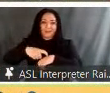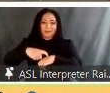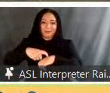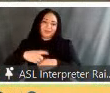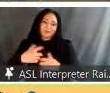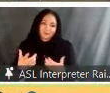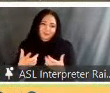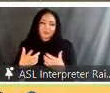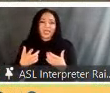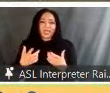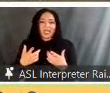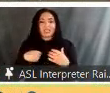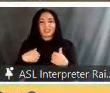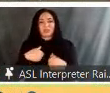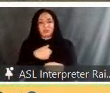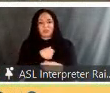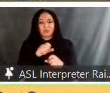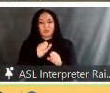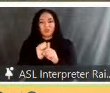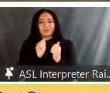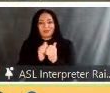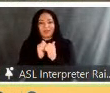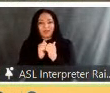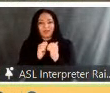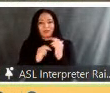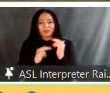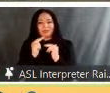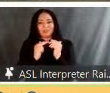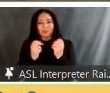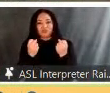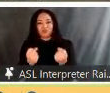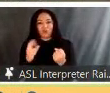more equitable UPK mixed delivery system in California.